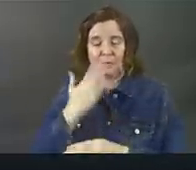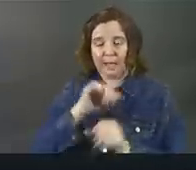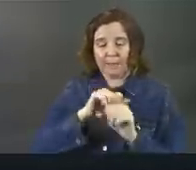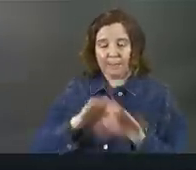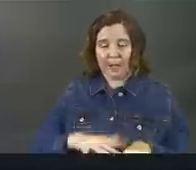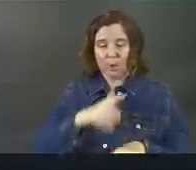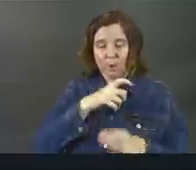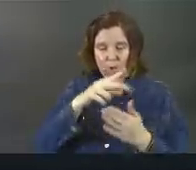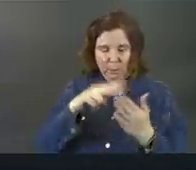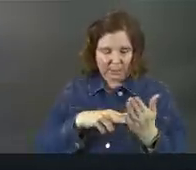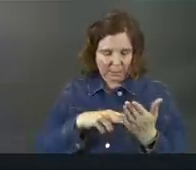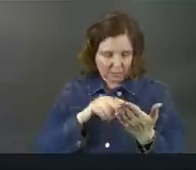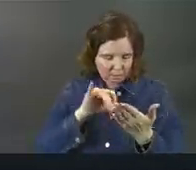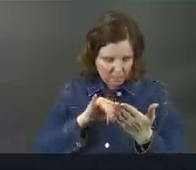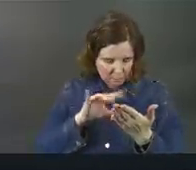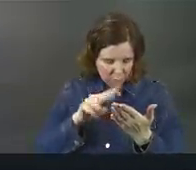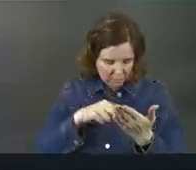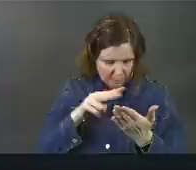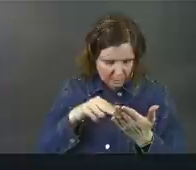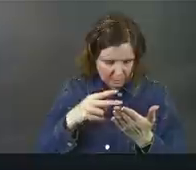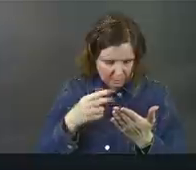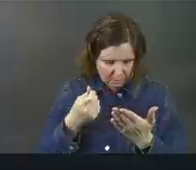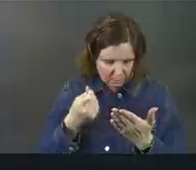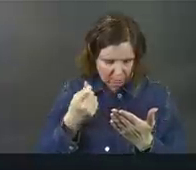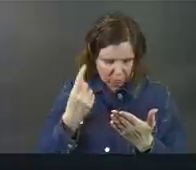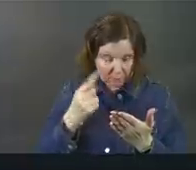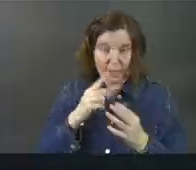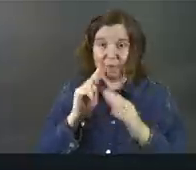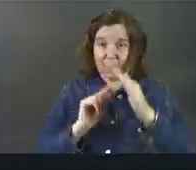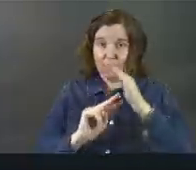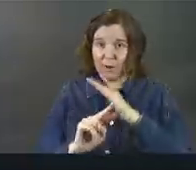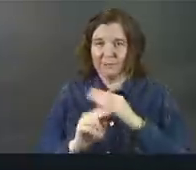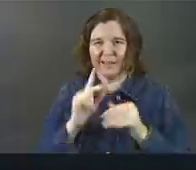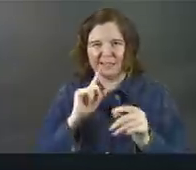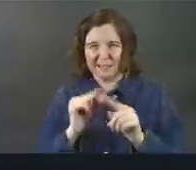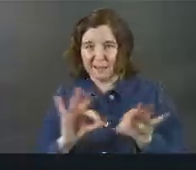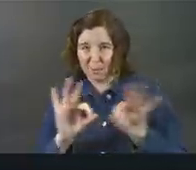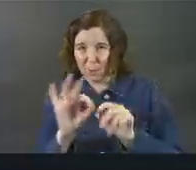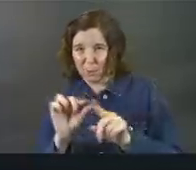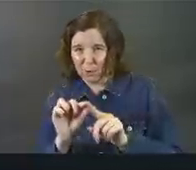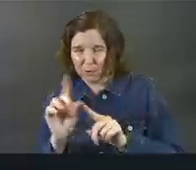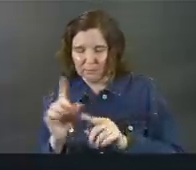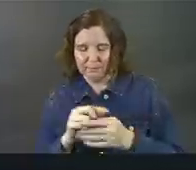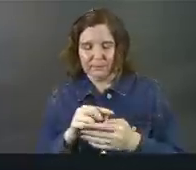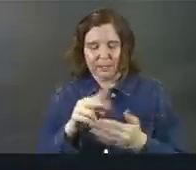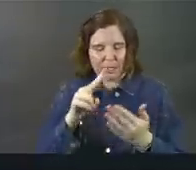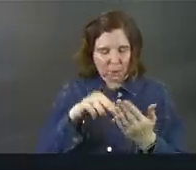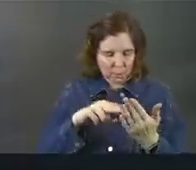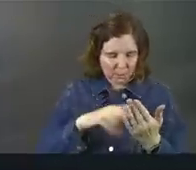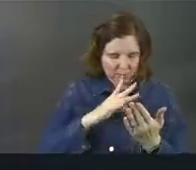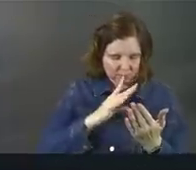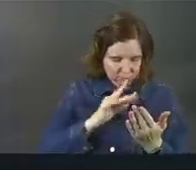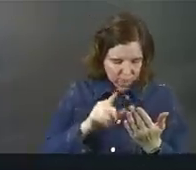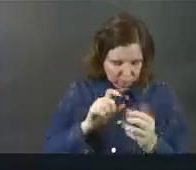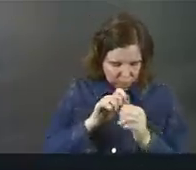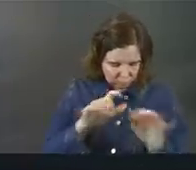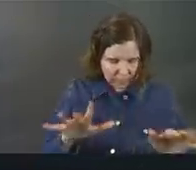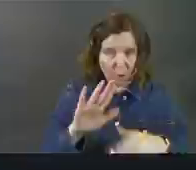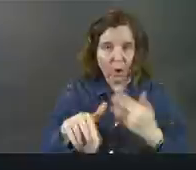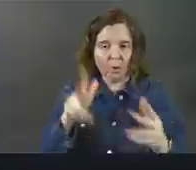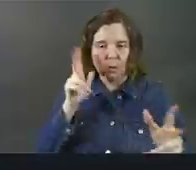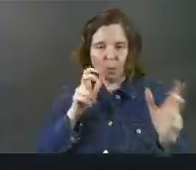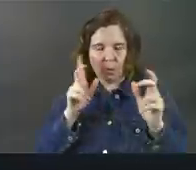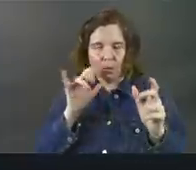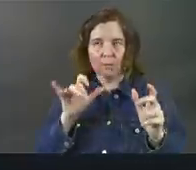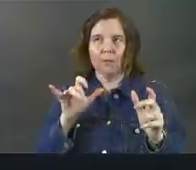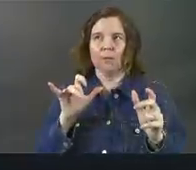blesses the one who reads the words of this prophecy. Prophecy is a really important word. We're going to come back to it in just a second. To the church, and he blesses all who listen